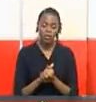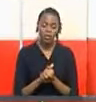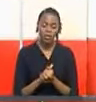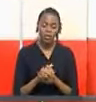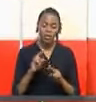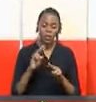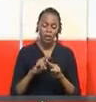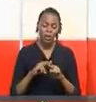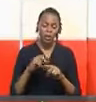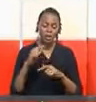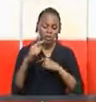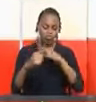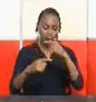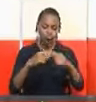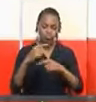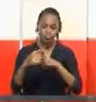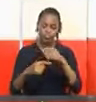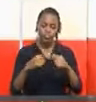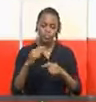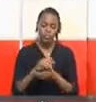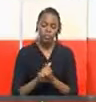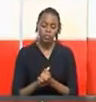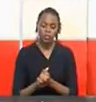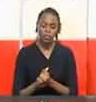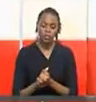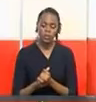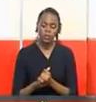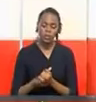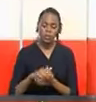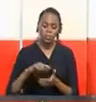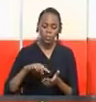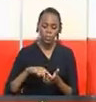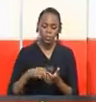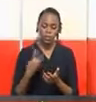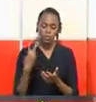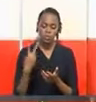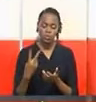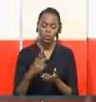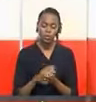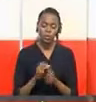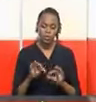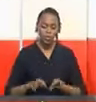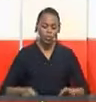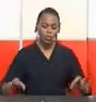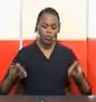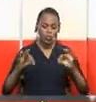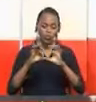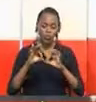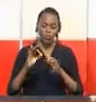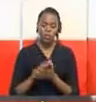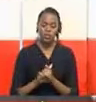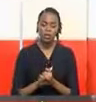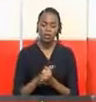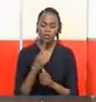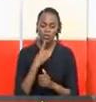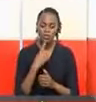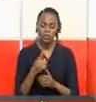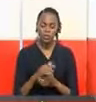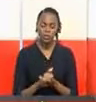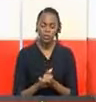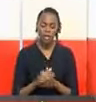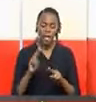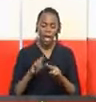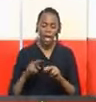forever. Now, the second, and I believe more important reason, is that he is now in a